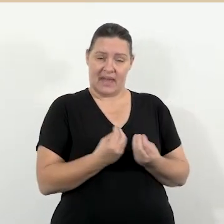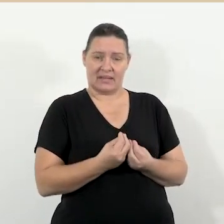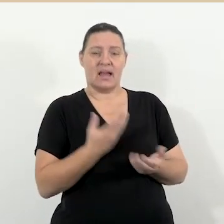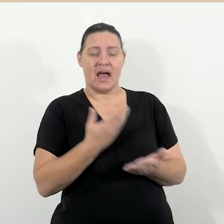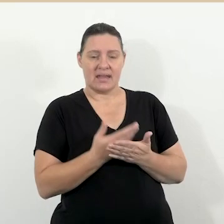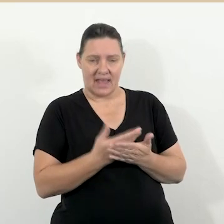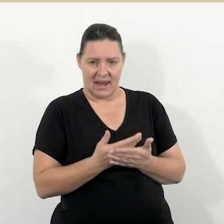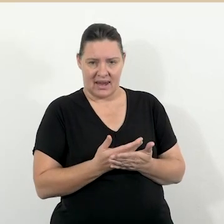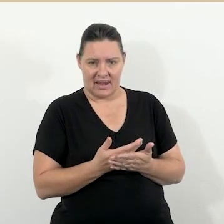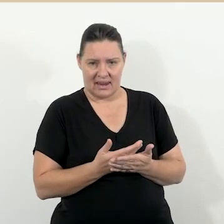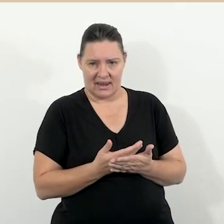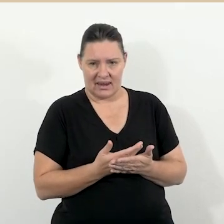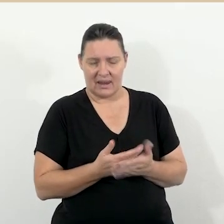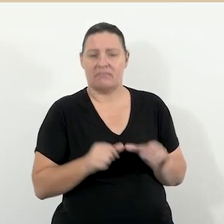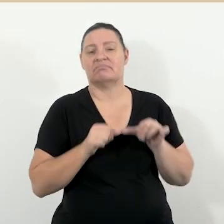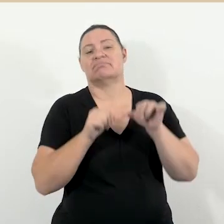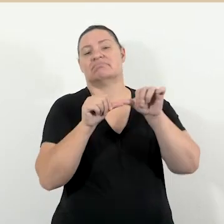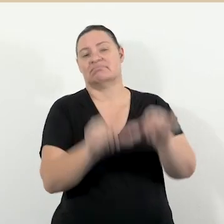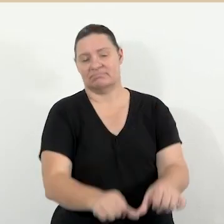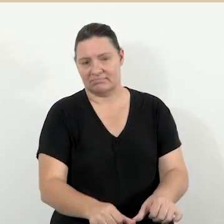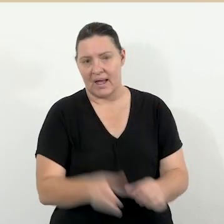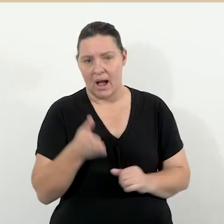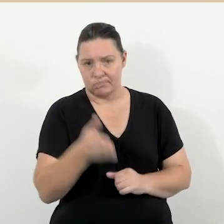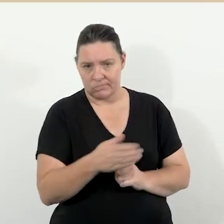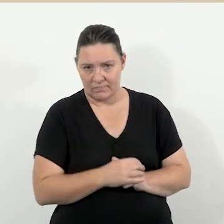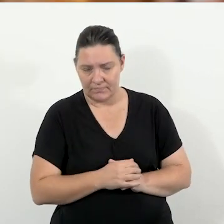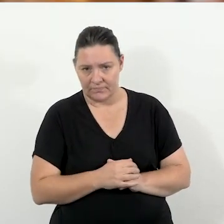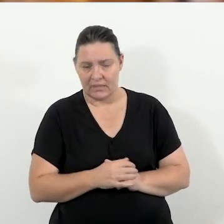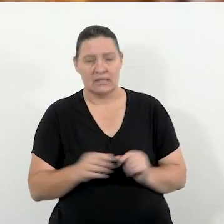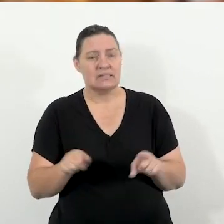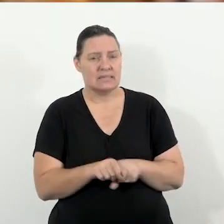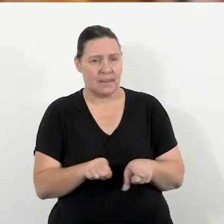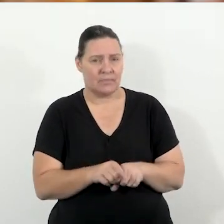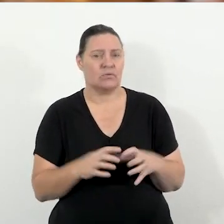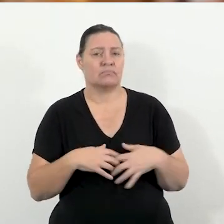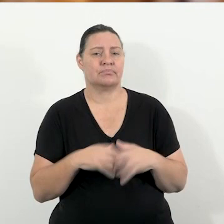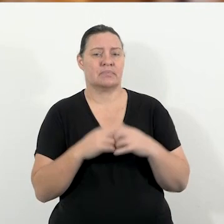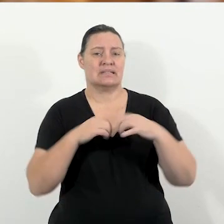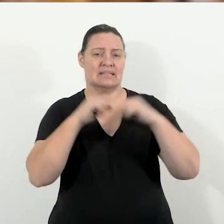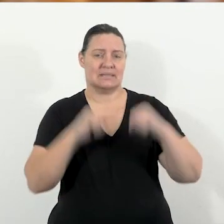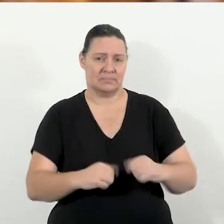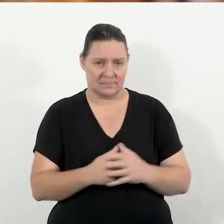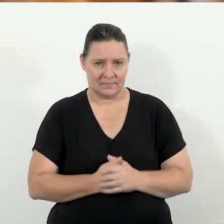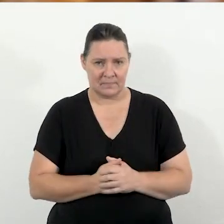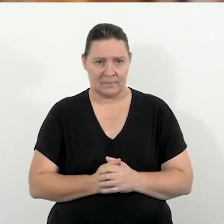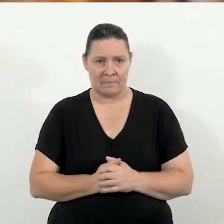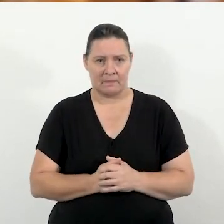to work together in order for life on Earth to exist and in order to form a system.